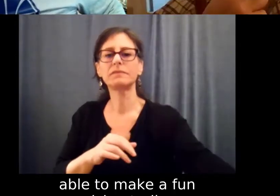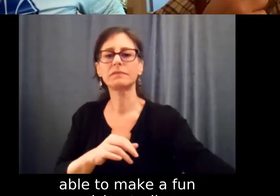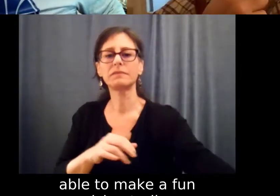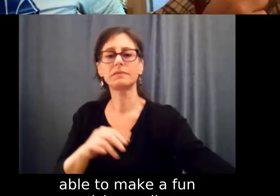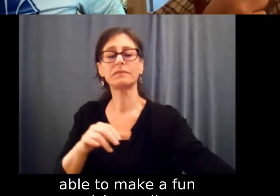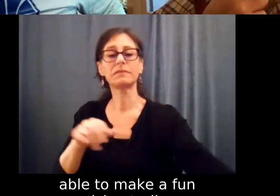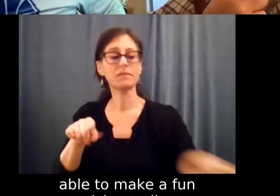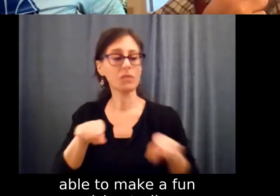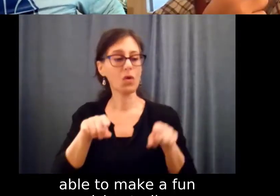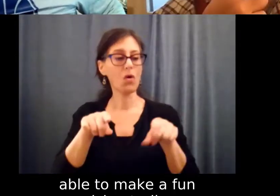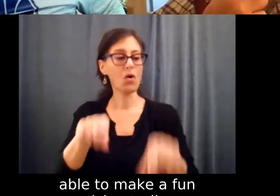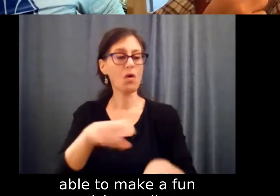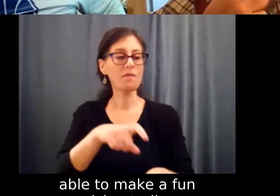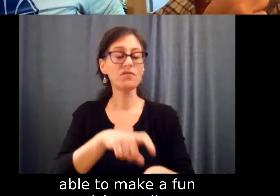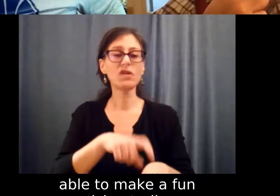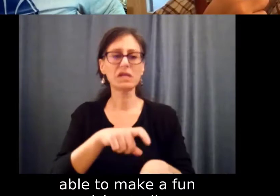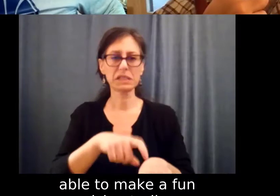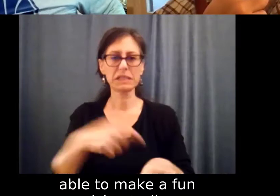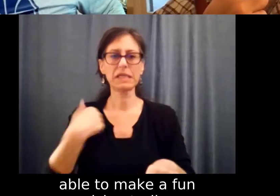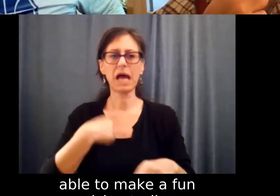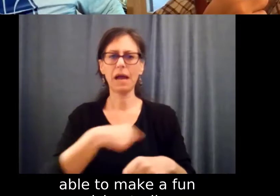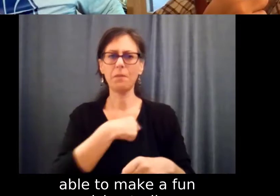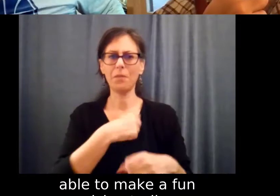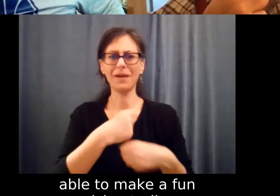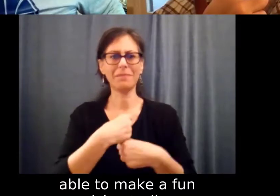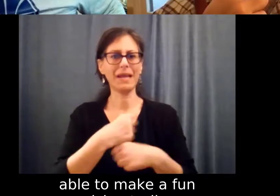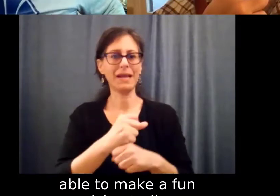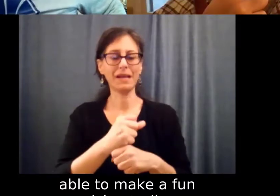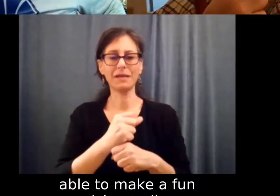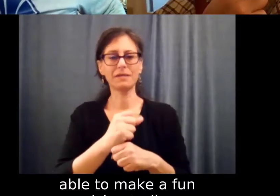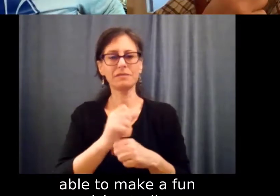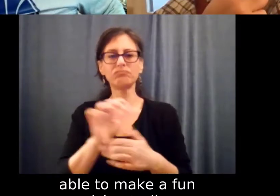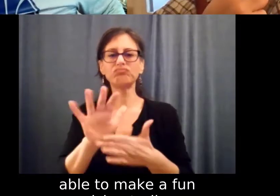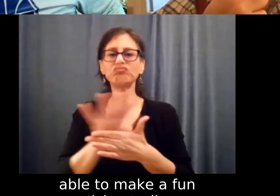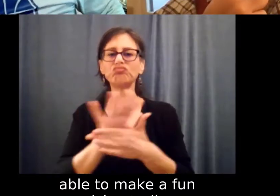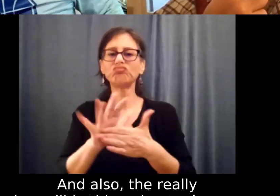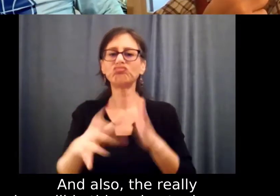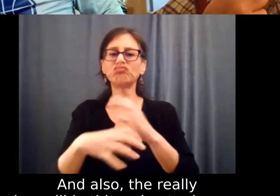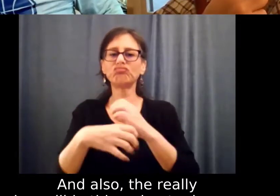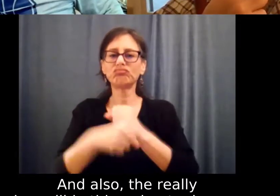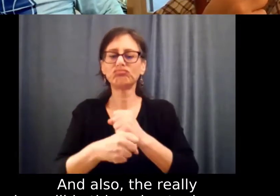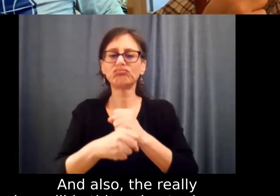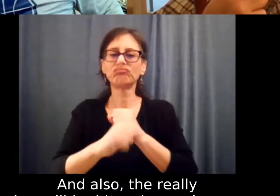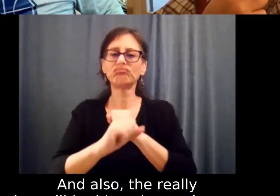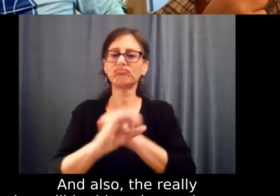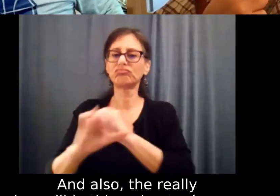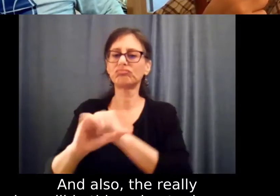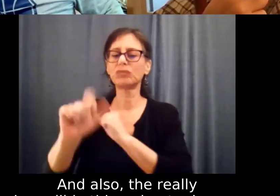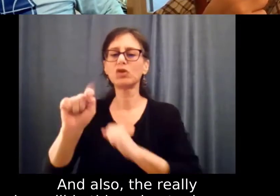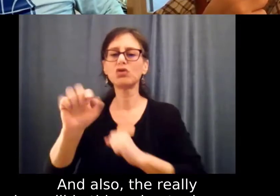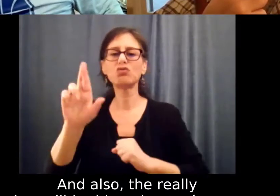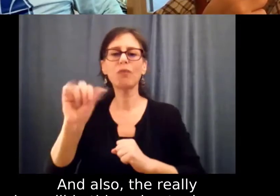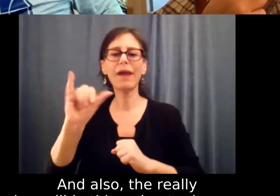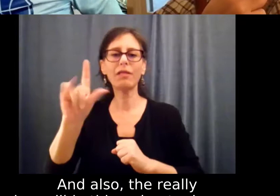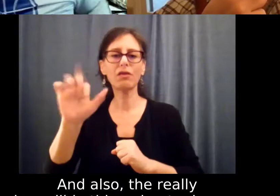able to make an incredible fundraising trailer. And this was